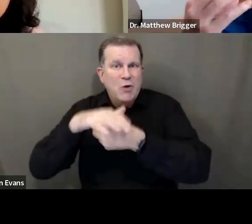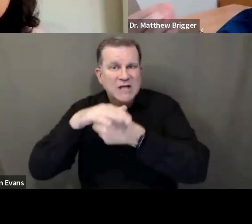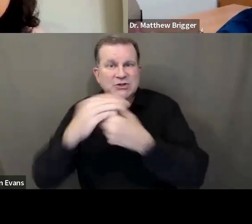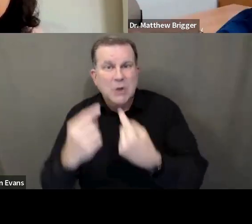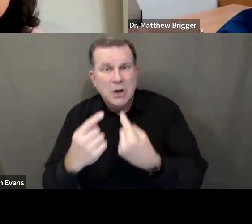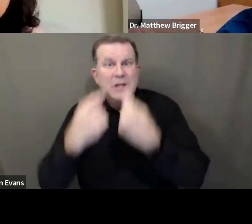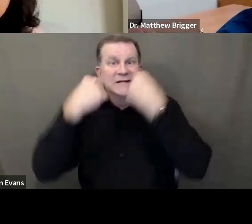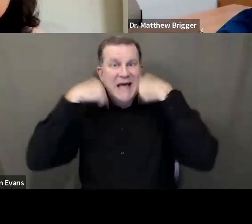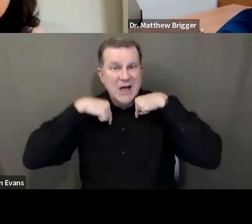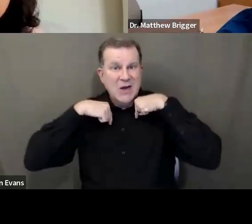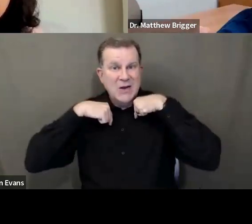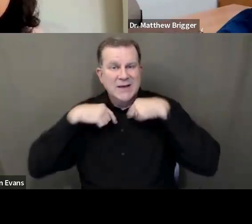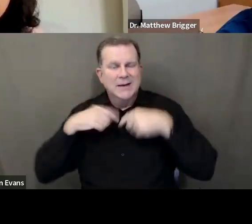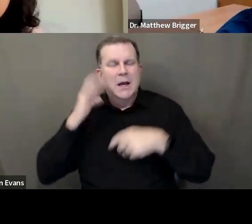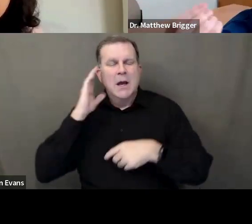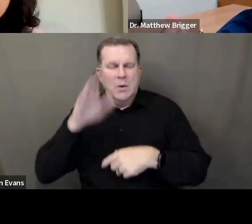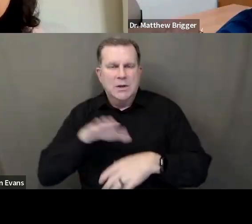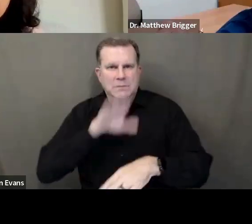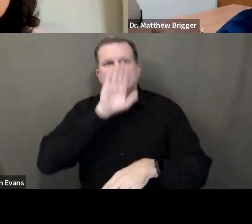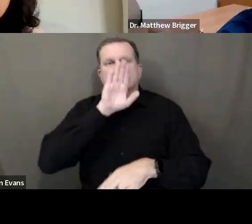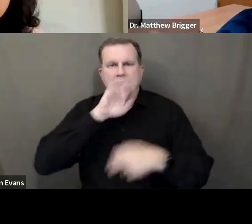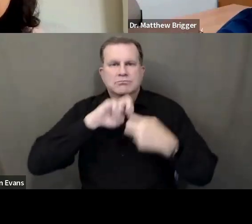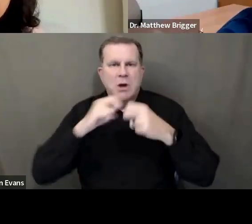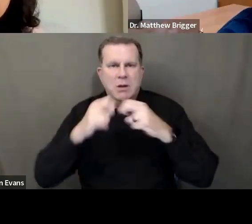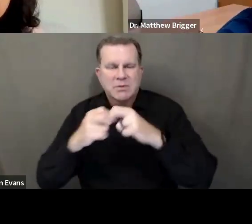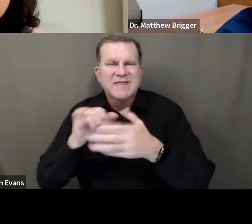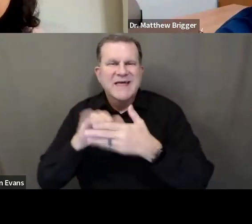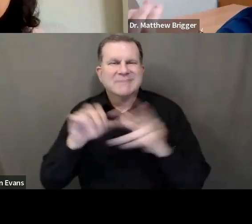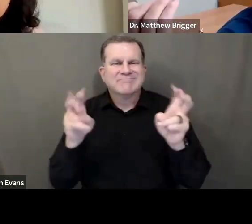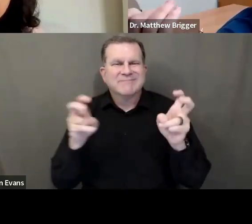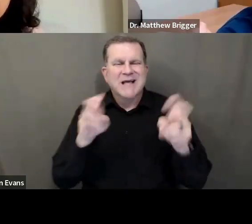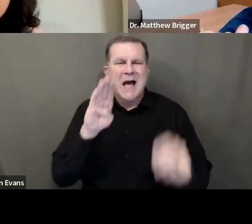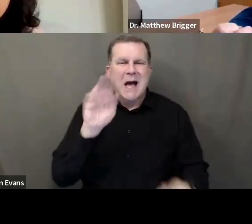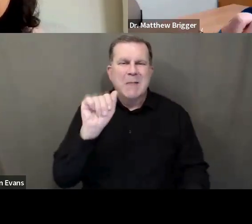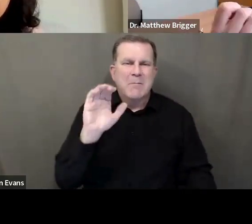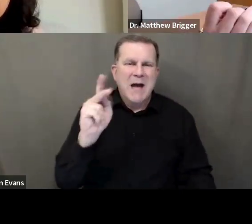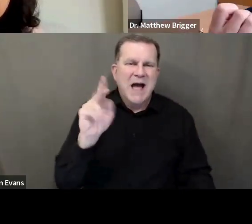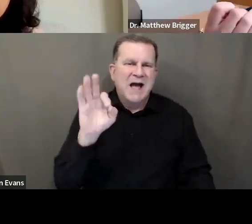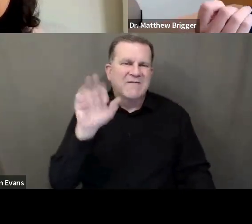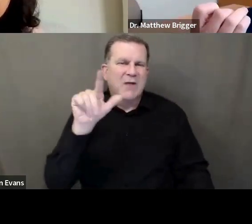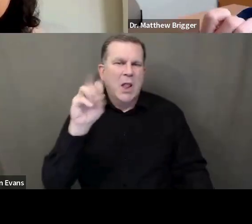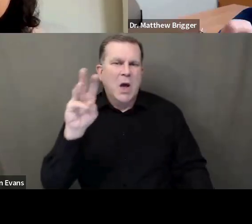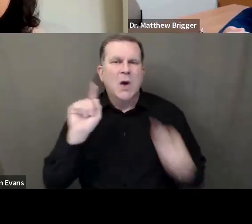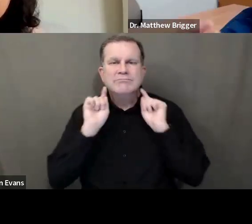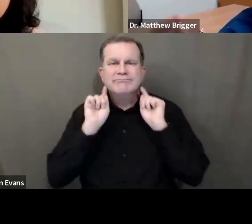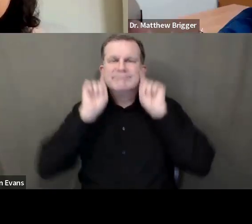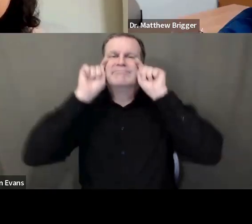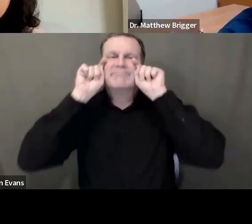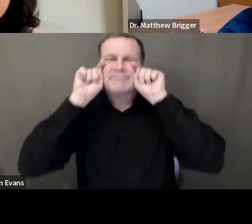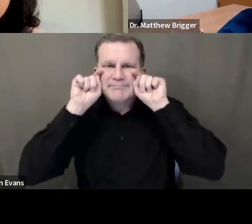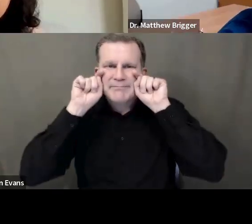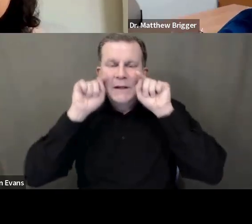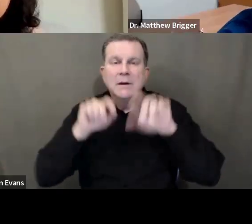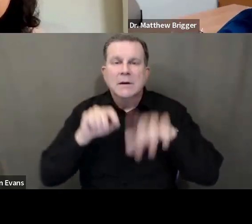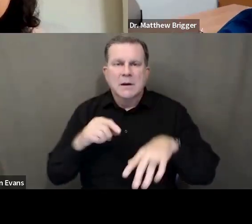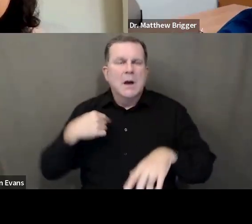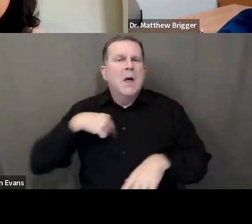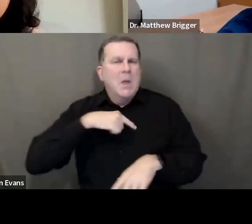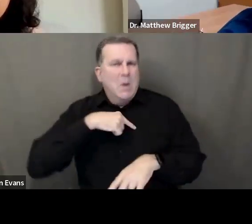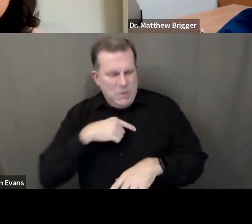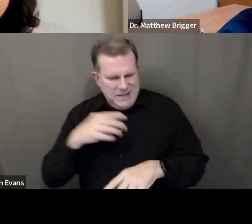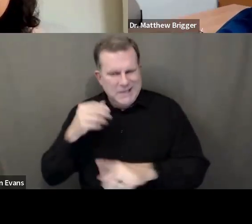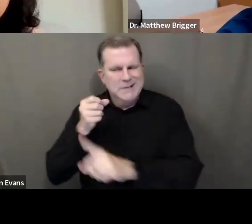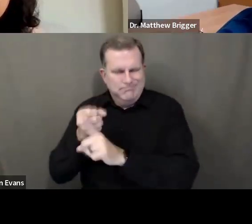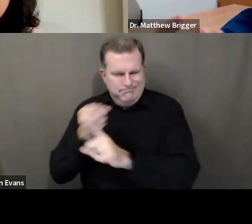you're going to run into these problems and you're going to run into this backflow sort of issue. And we struggle with this with the various different other specialties